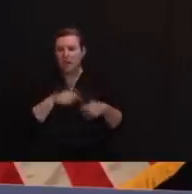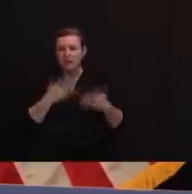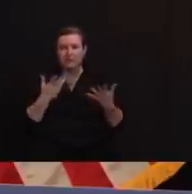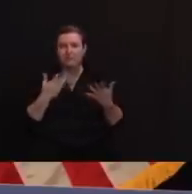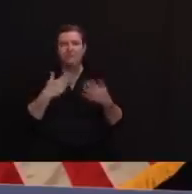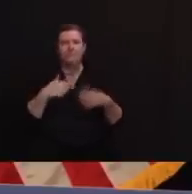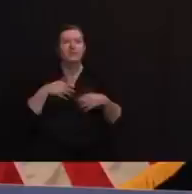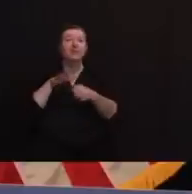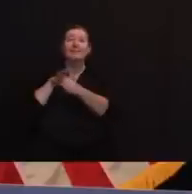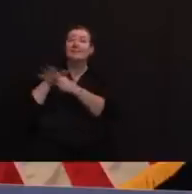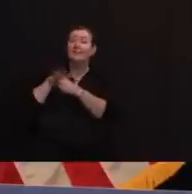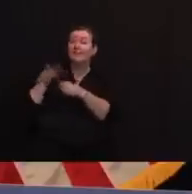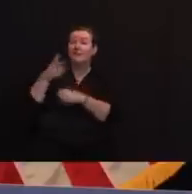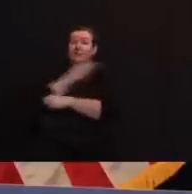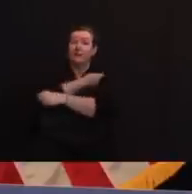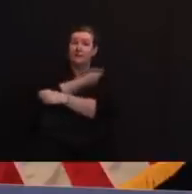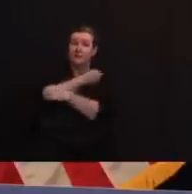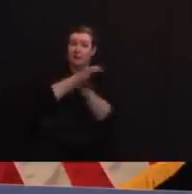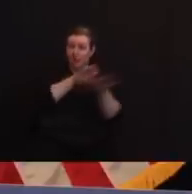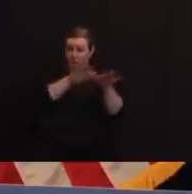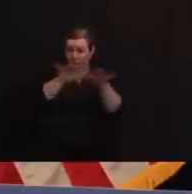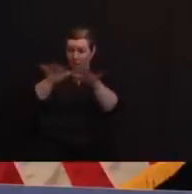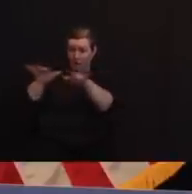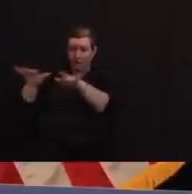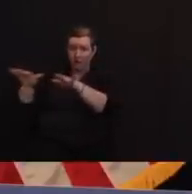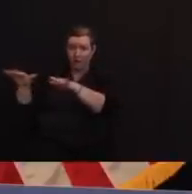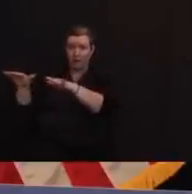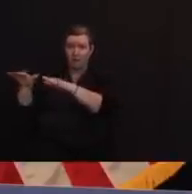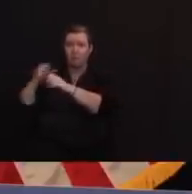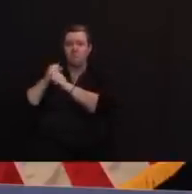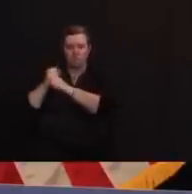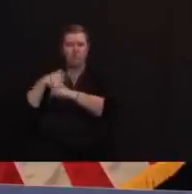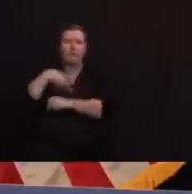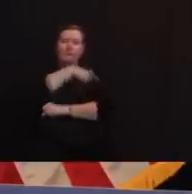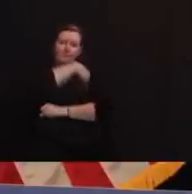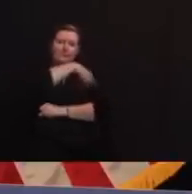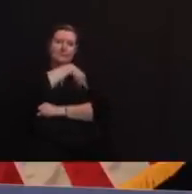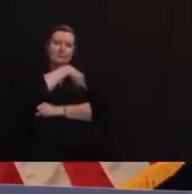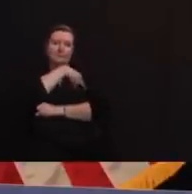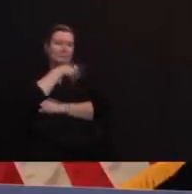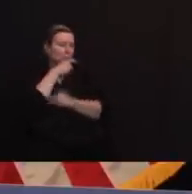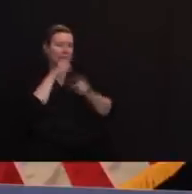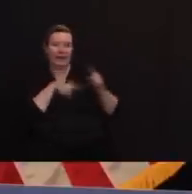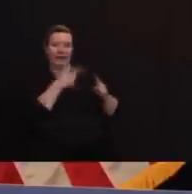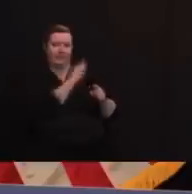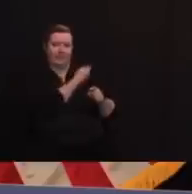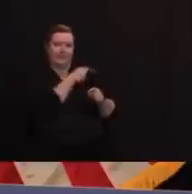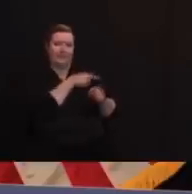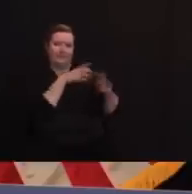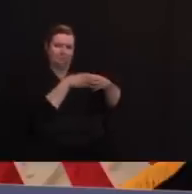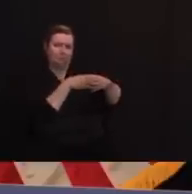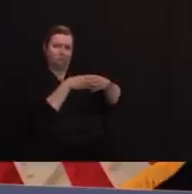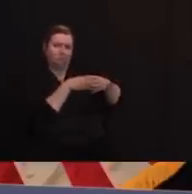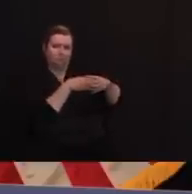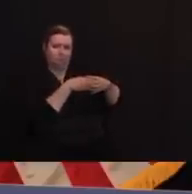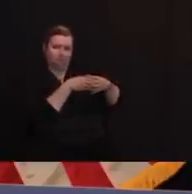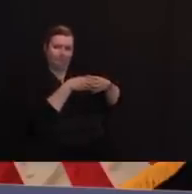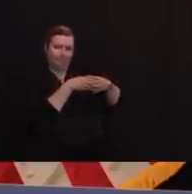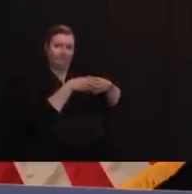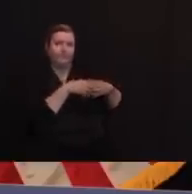in the population, whether natural or vaccine-related, that protects those that weren't vaccinated, and reduces